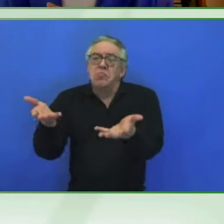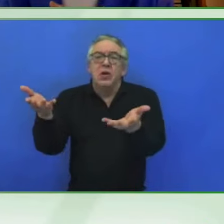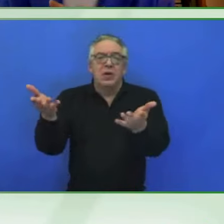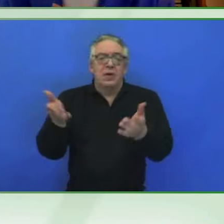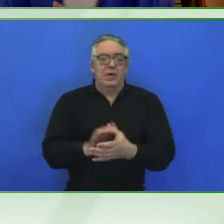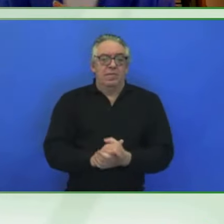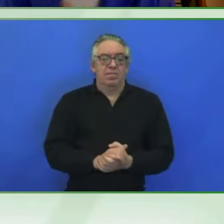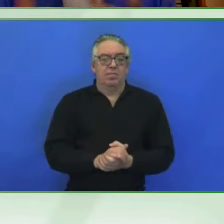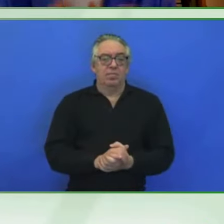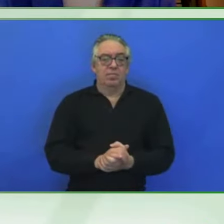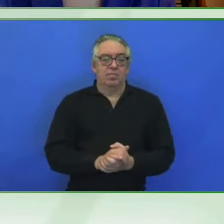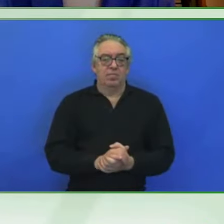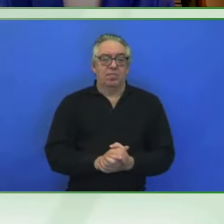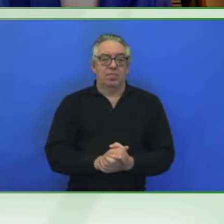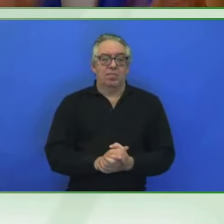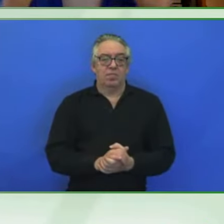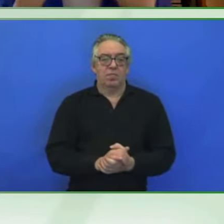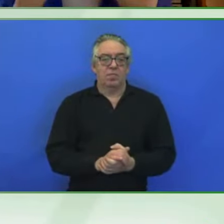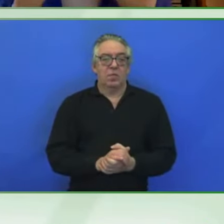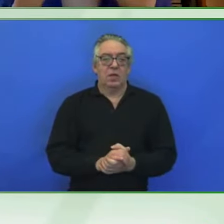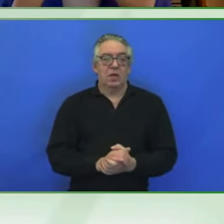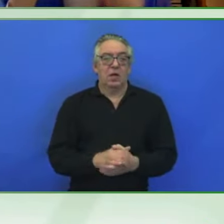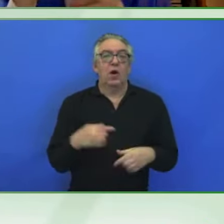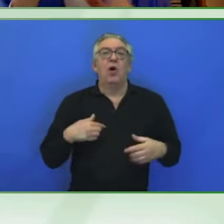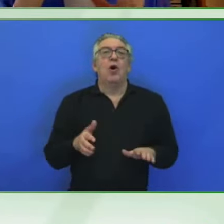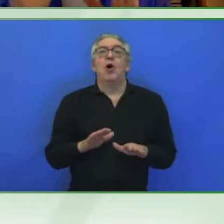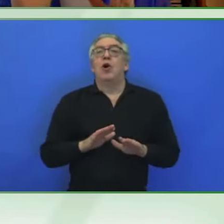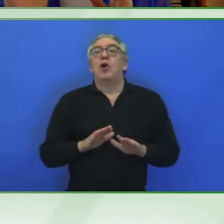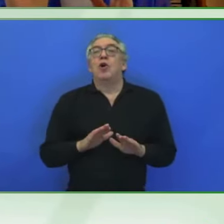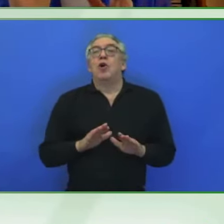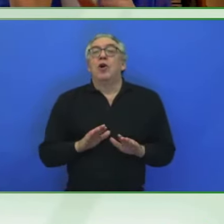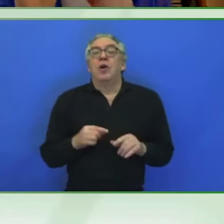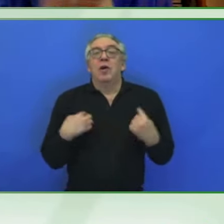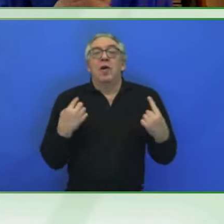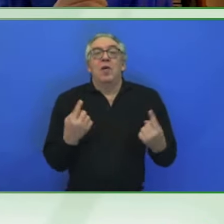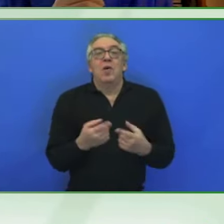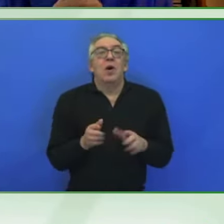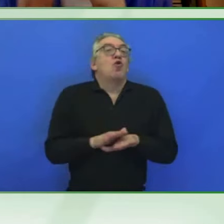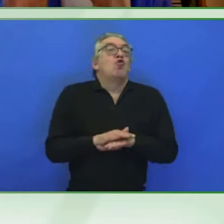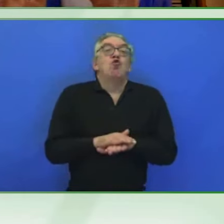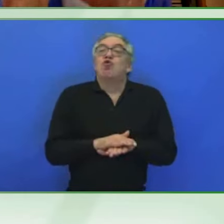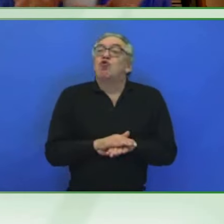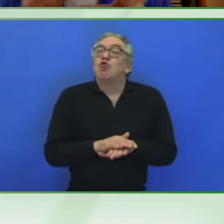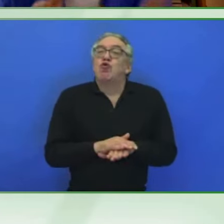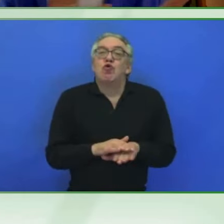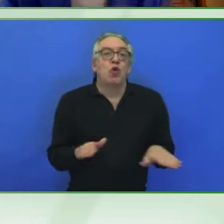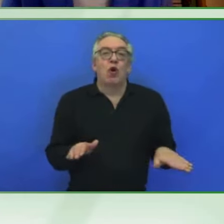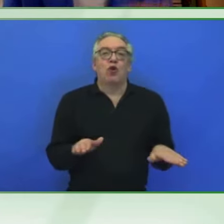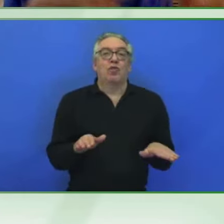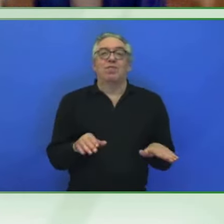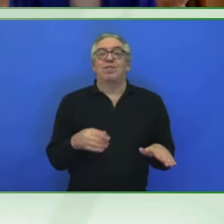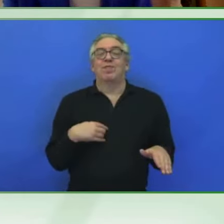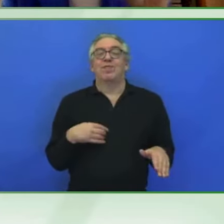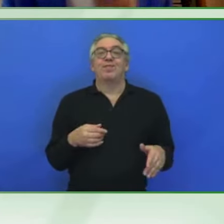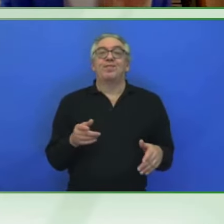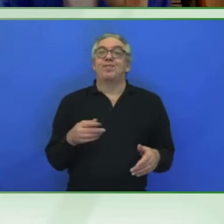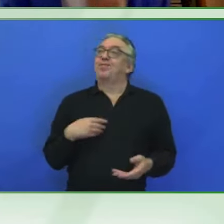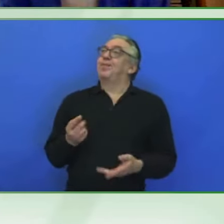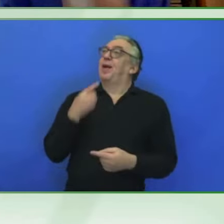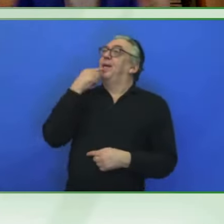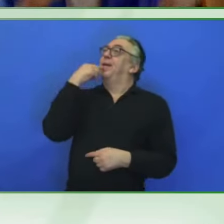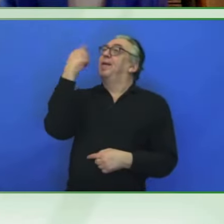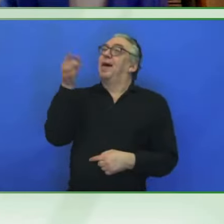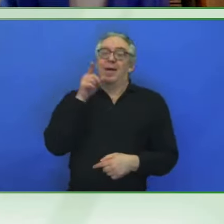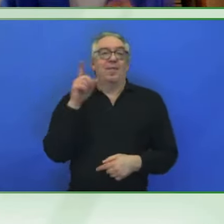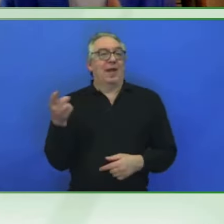a sign-off group, so we can't say our word doesn't make the difference between whether the project